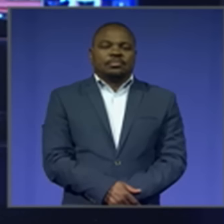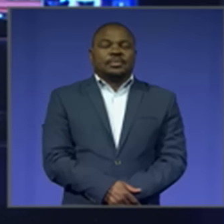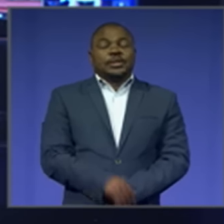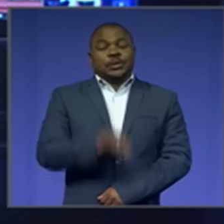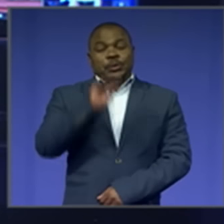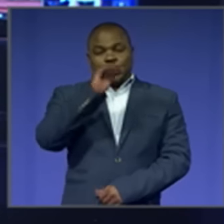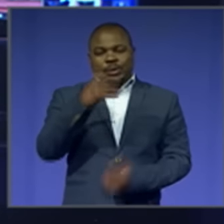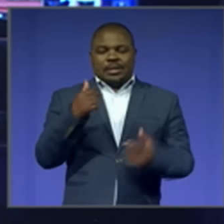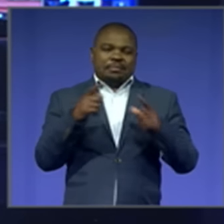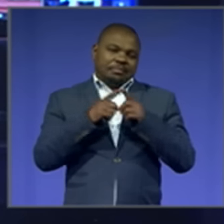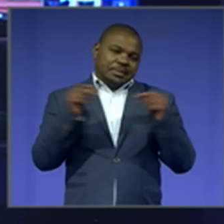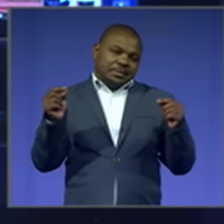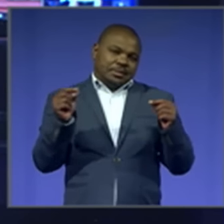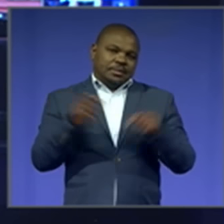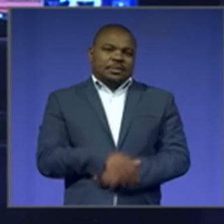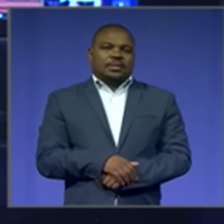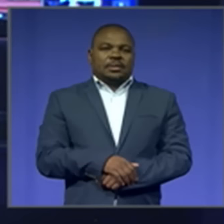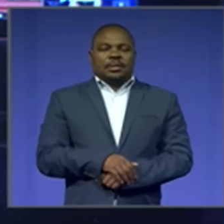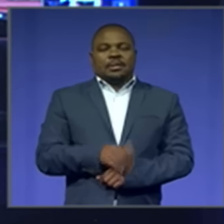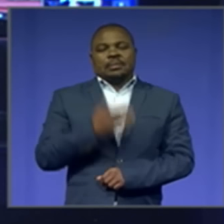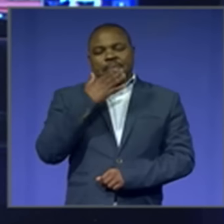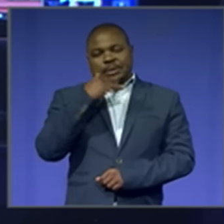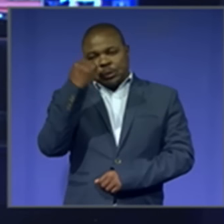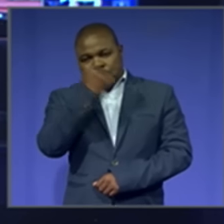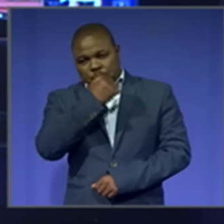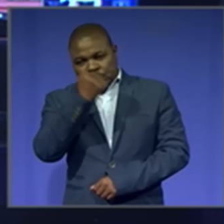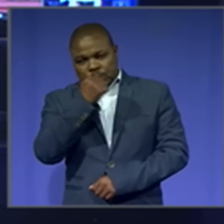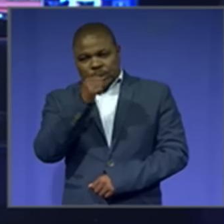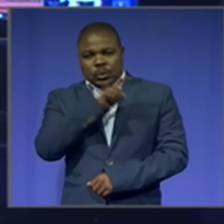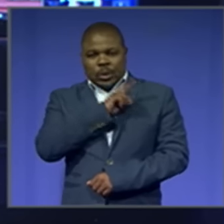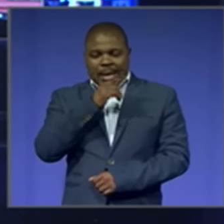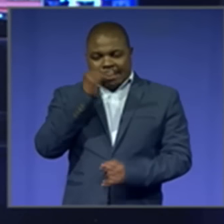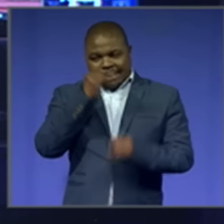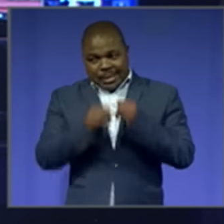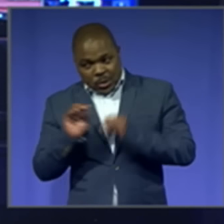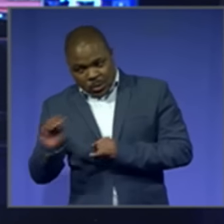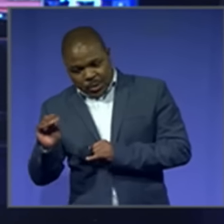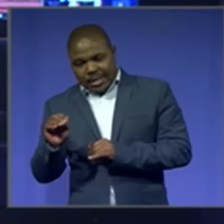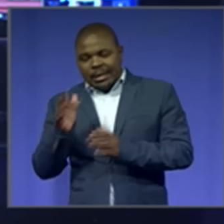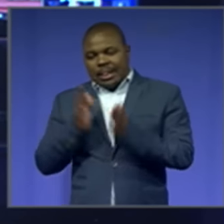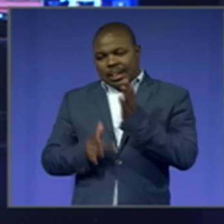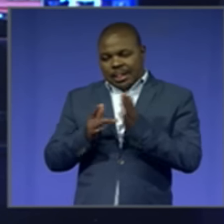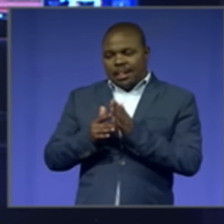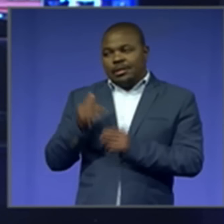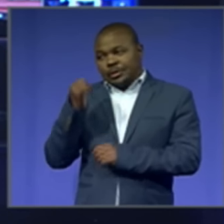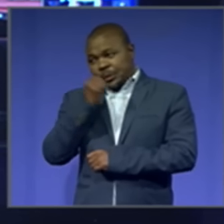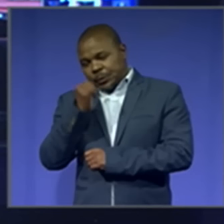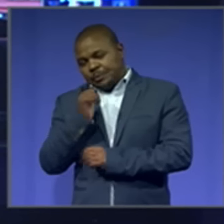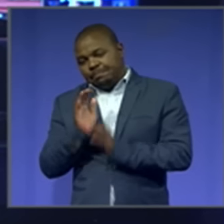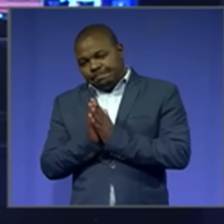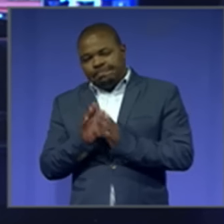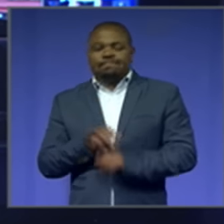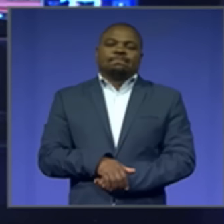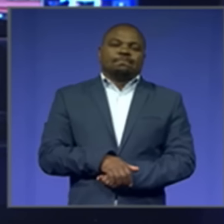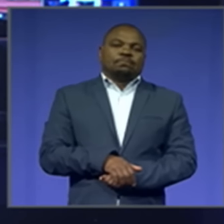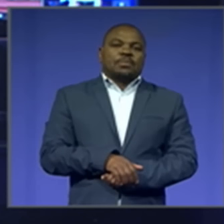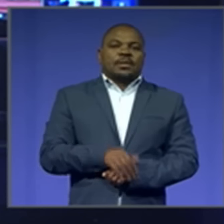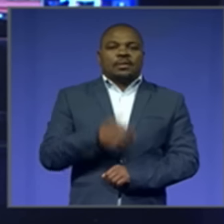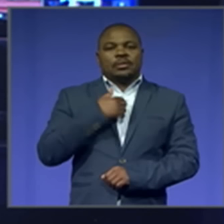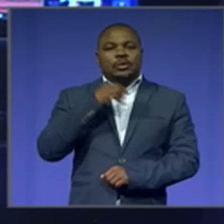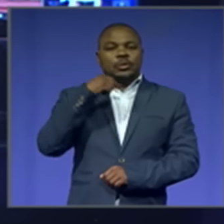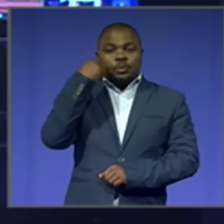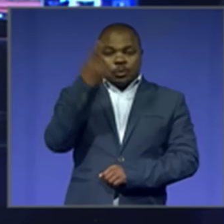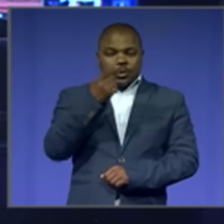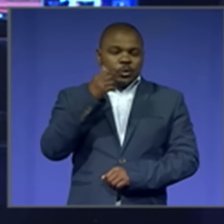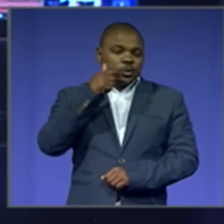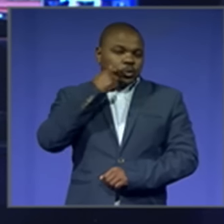Mohi di ne di hlophisitse hakala tsa kajeno tlo re inele matso metsing o teng re ileng ga qhiletsa tekniking itswe e khotshwa e le maoto a mane kopana le